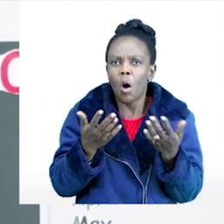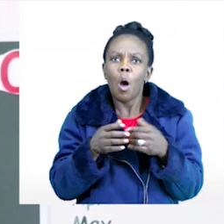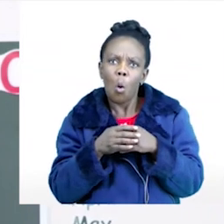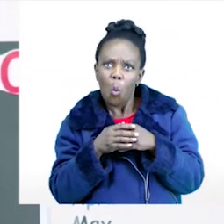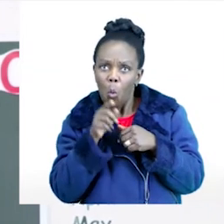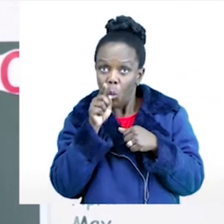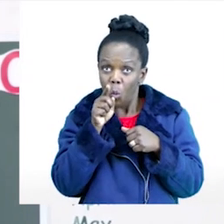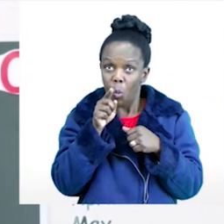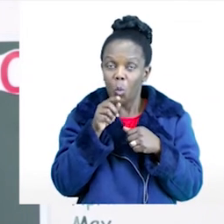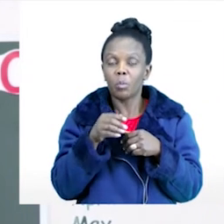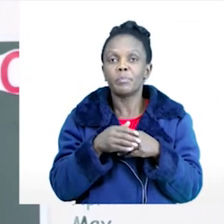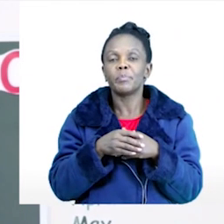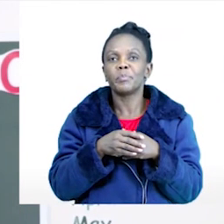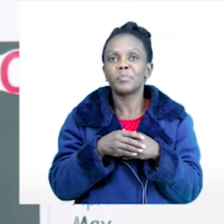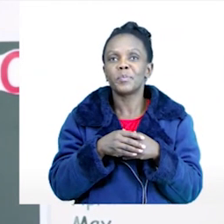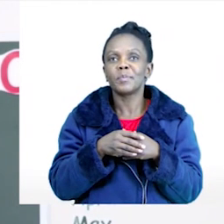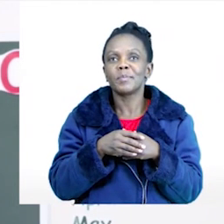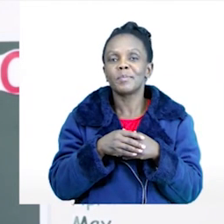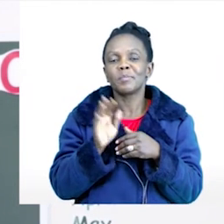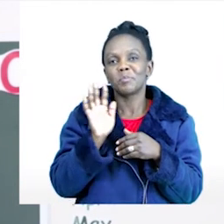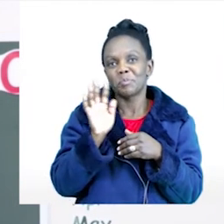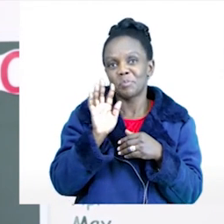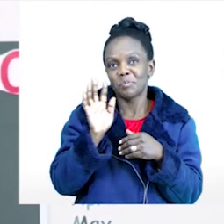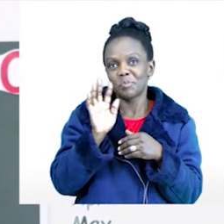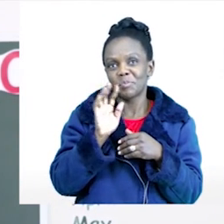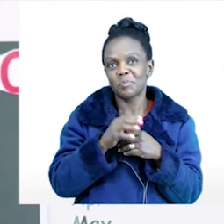Oh, there she is. Hi, Zoe.